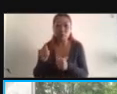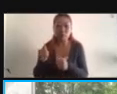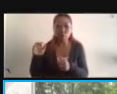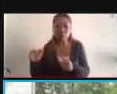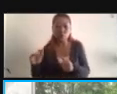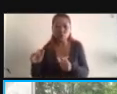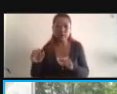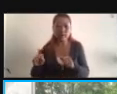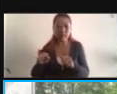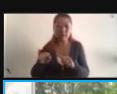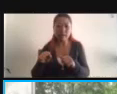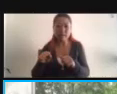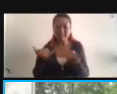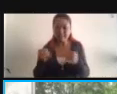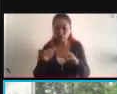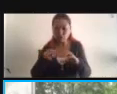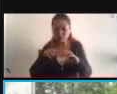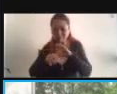capsule.